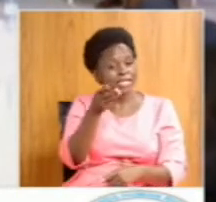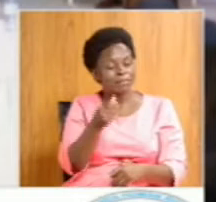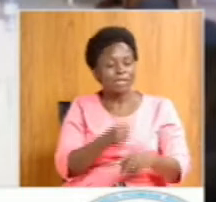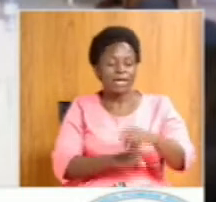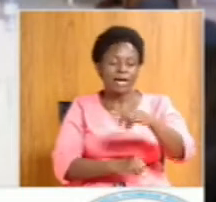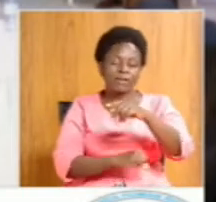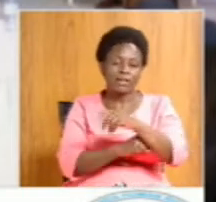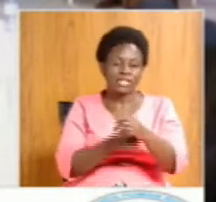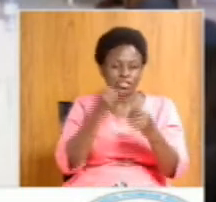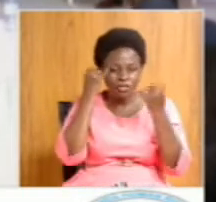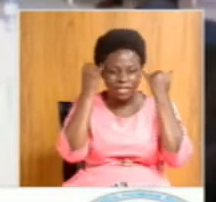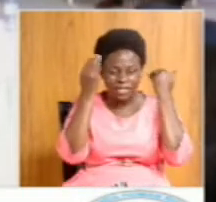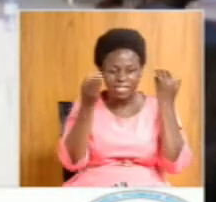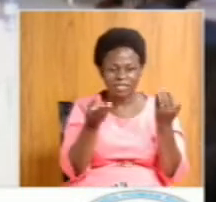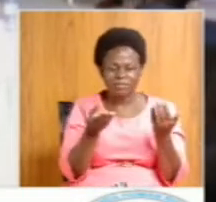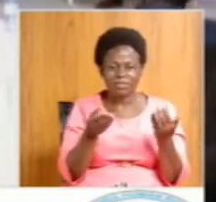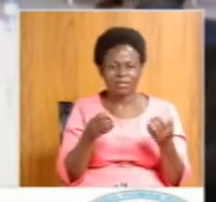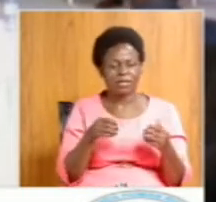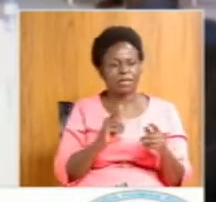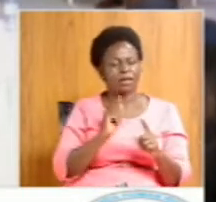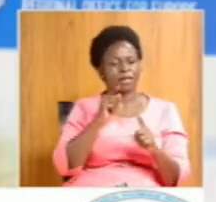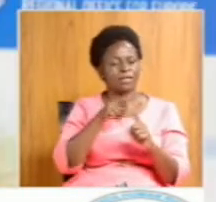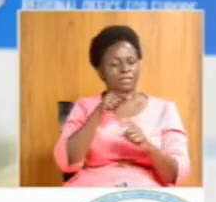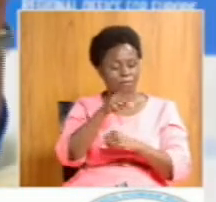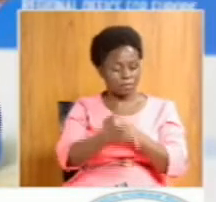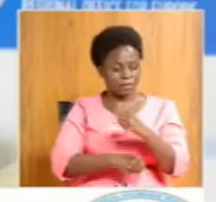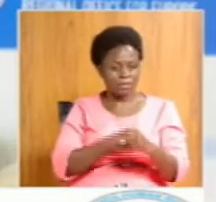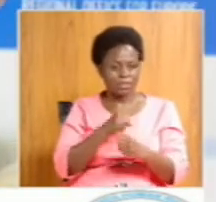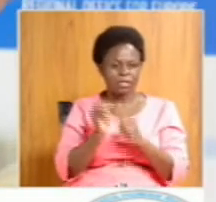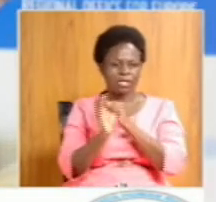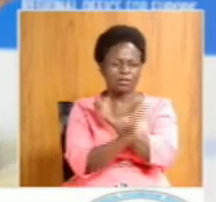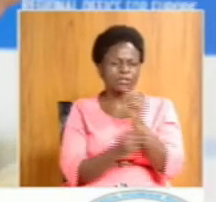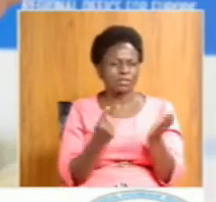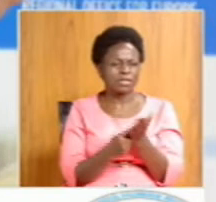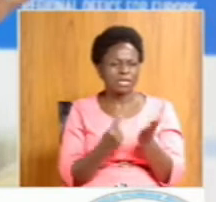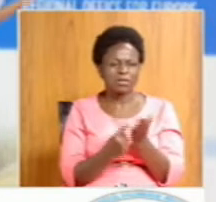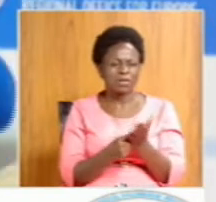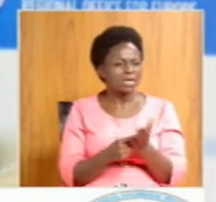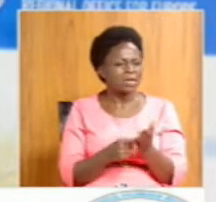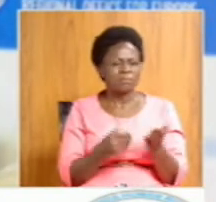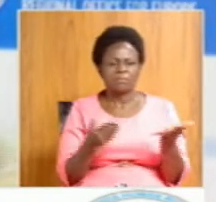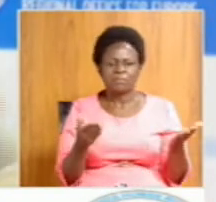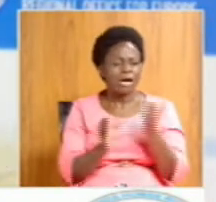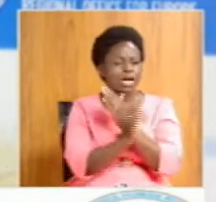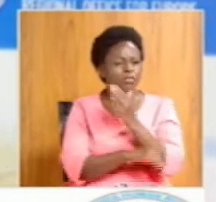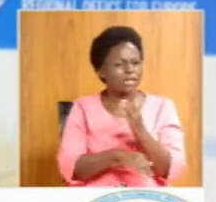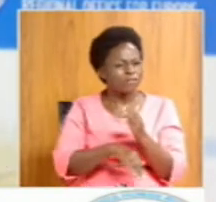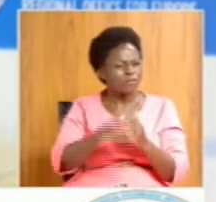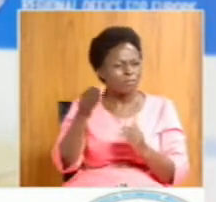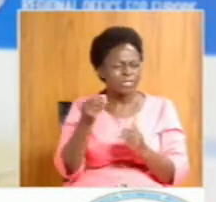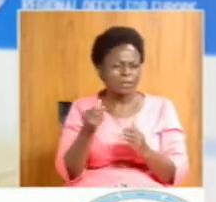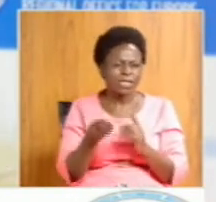finance your initiatives until this year until later on this year countries like Uganda were not benefiting from that the countries that had the most